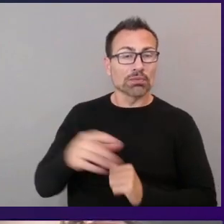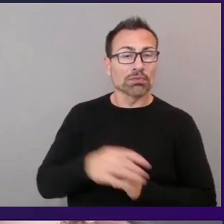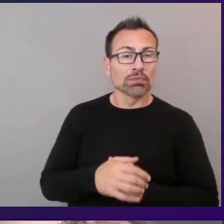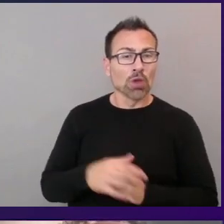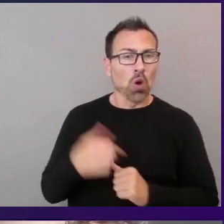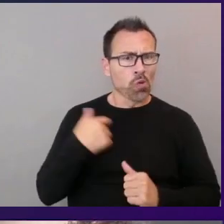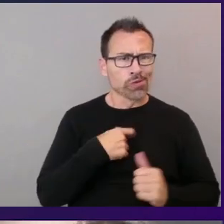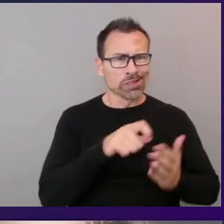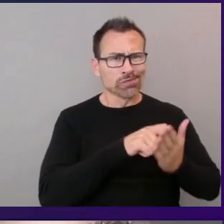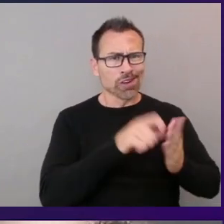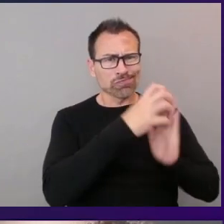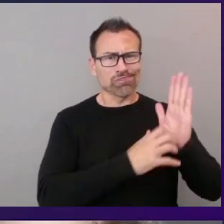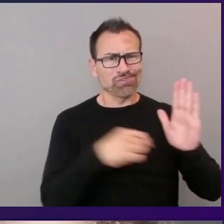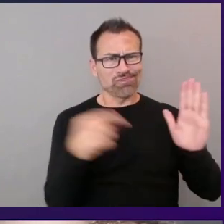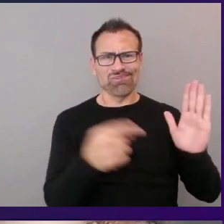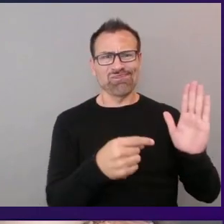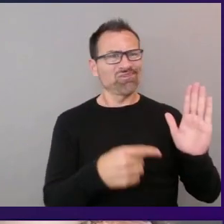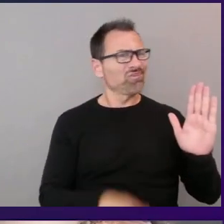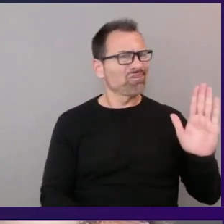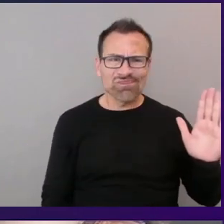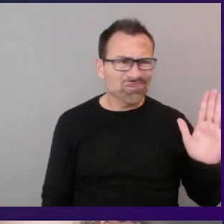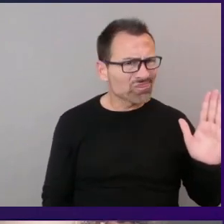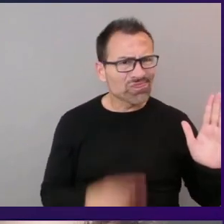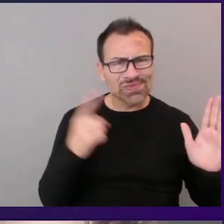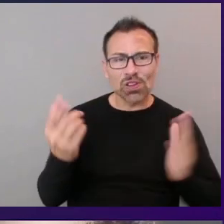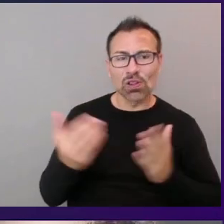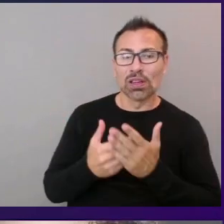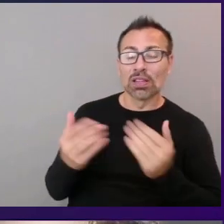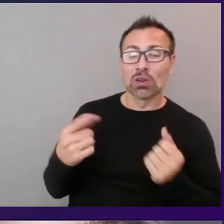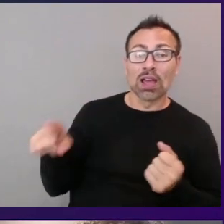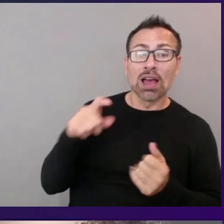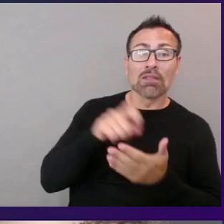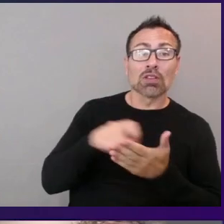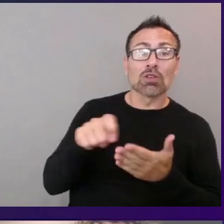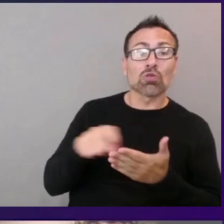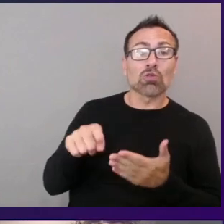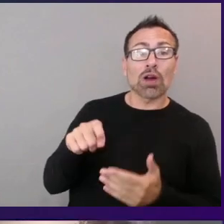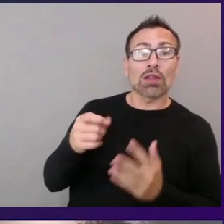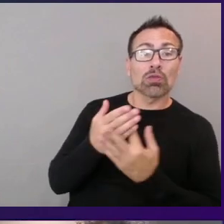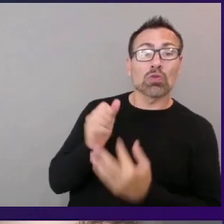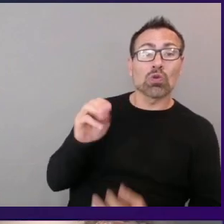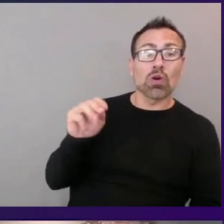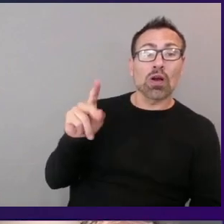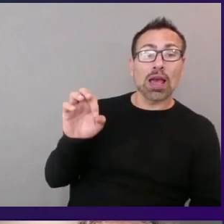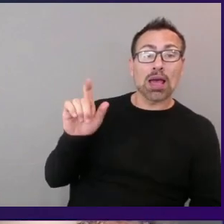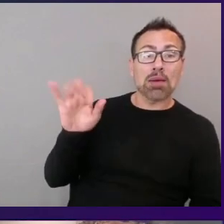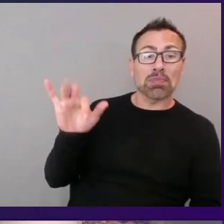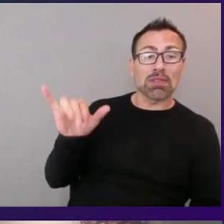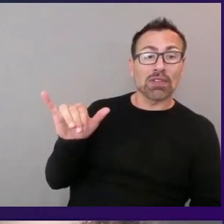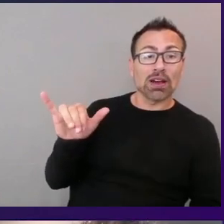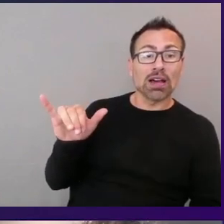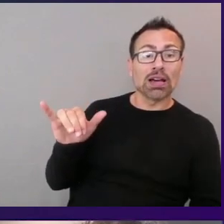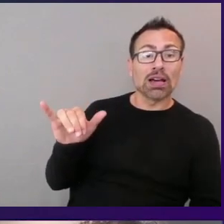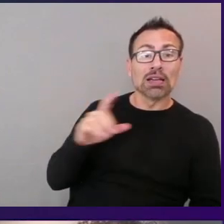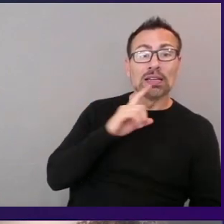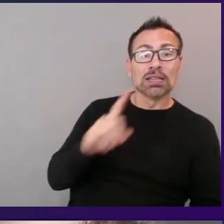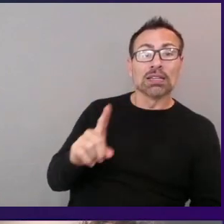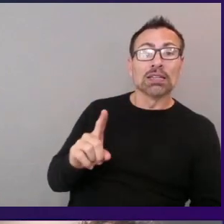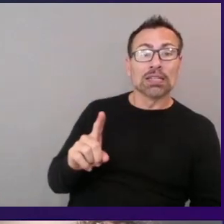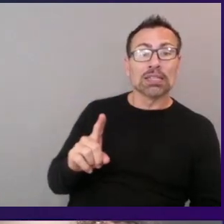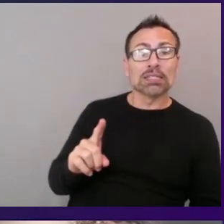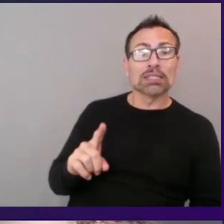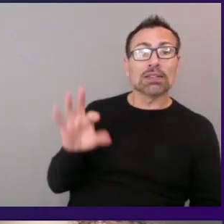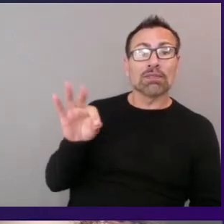have to write based on the snippets provided by Amplify is the fetch operation. We